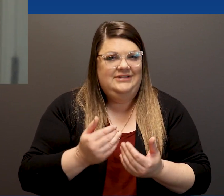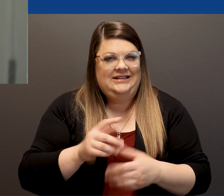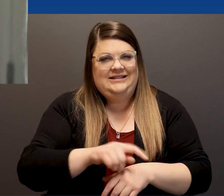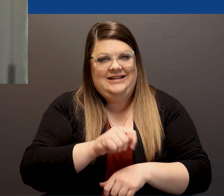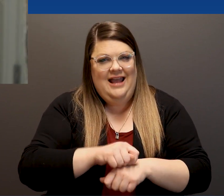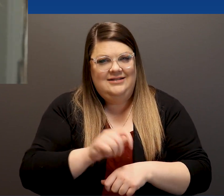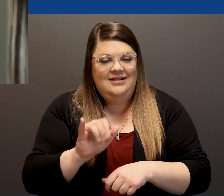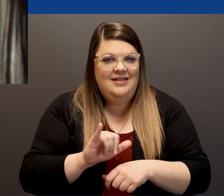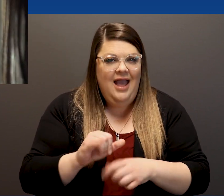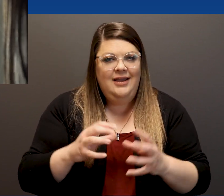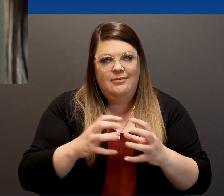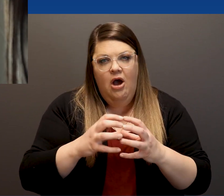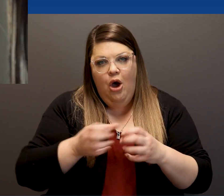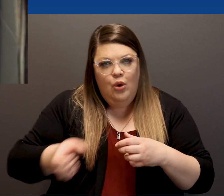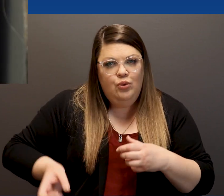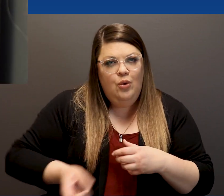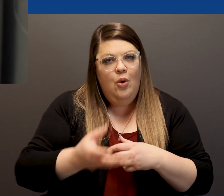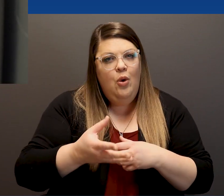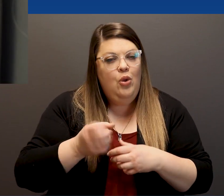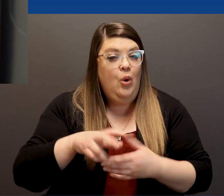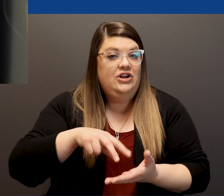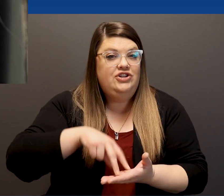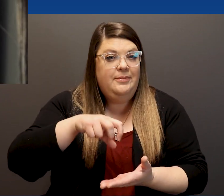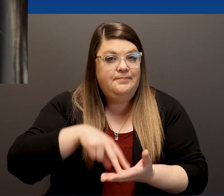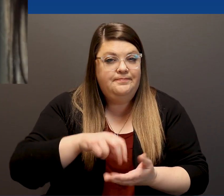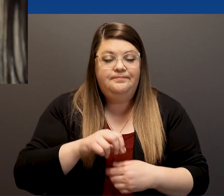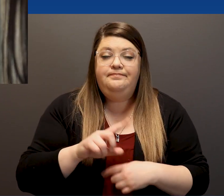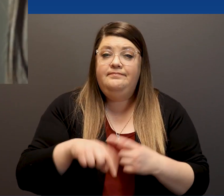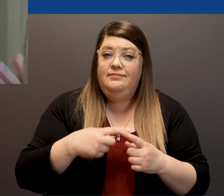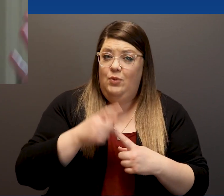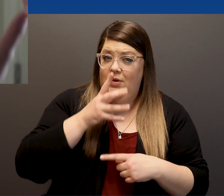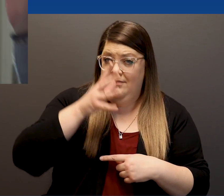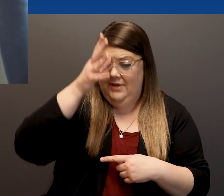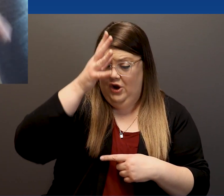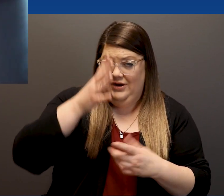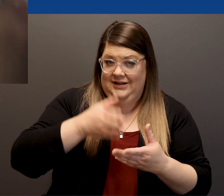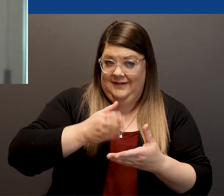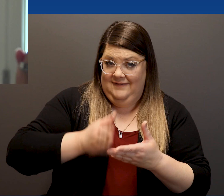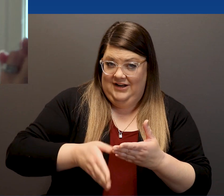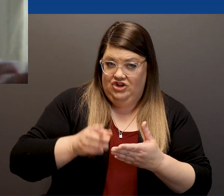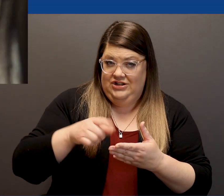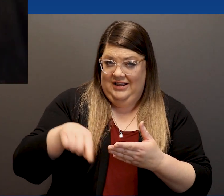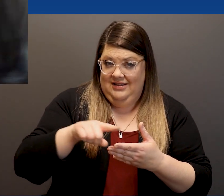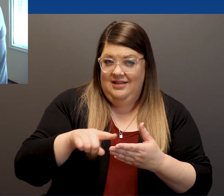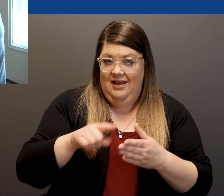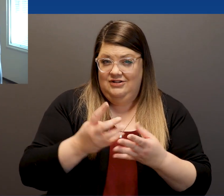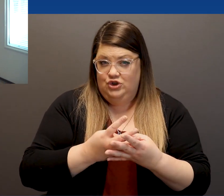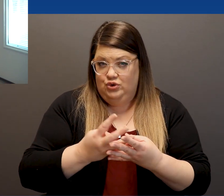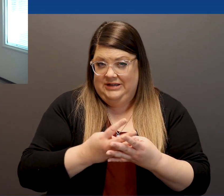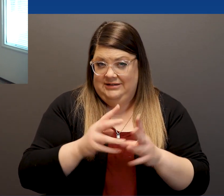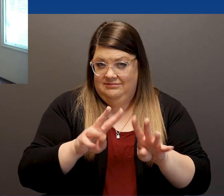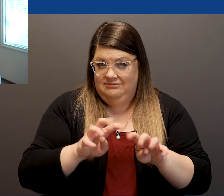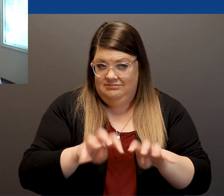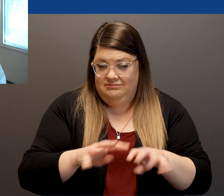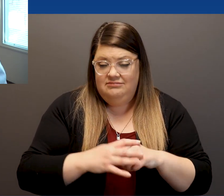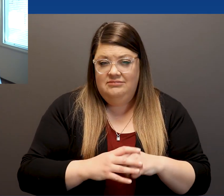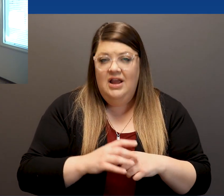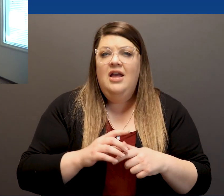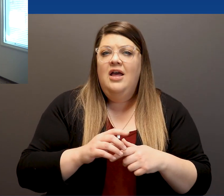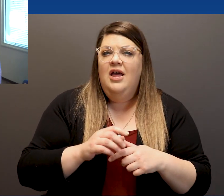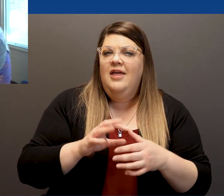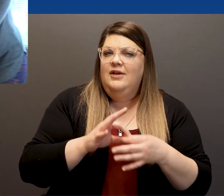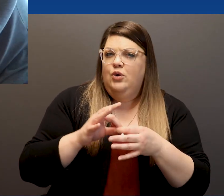rolling a ball or jumping. While the parent is completing the screener, the service coordinator will observe both the caregiver and